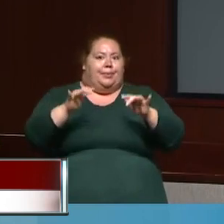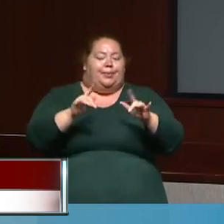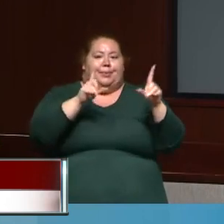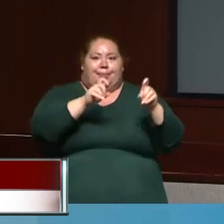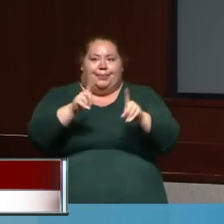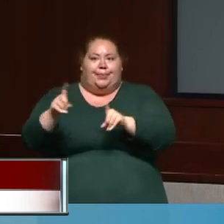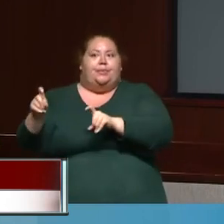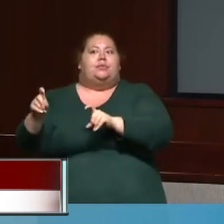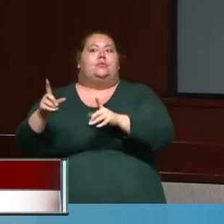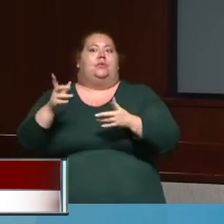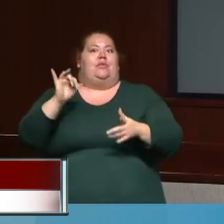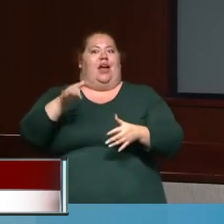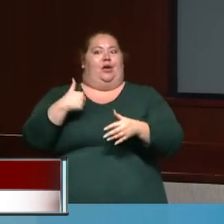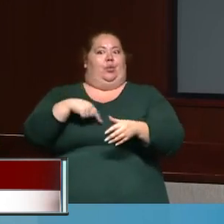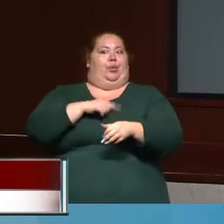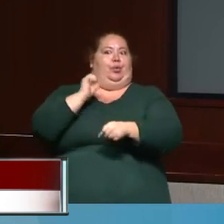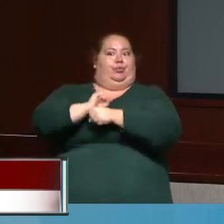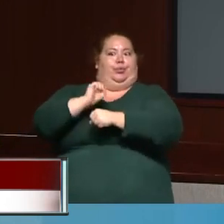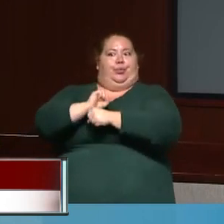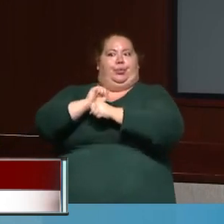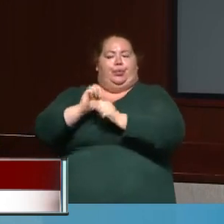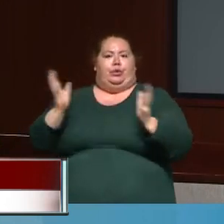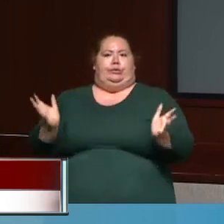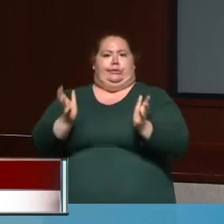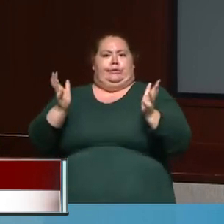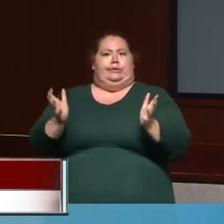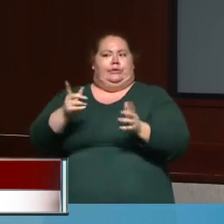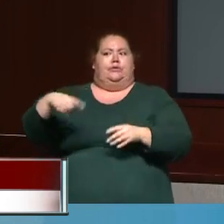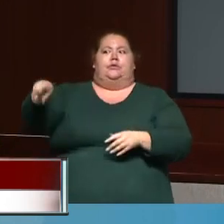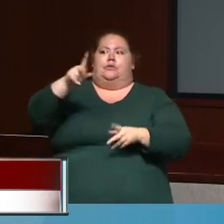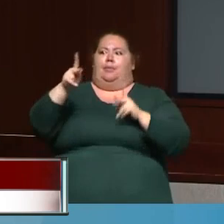tribute to the work that is being done in this